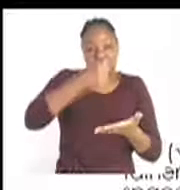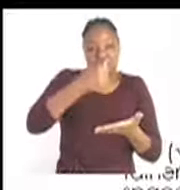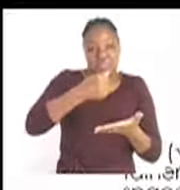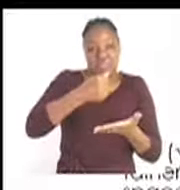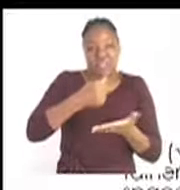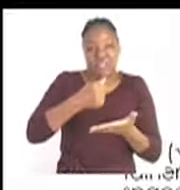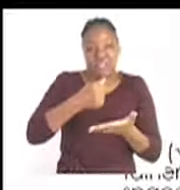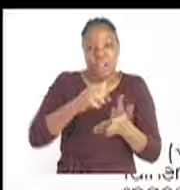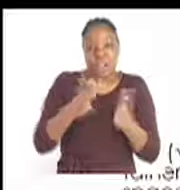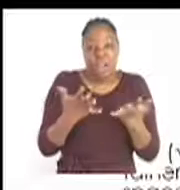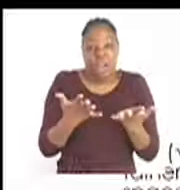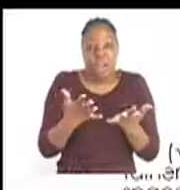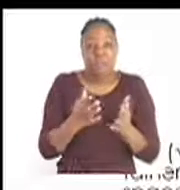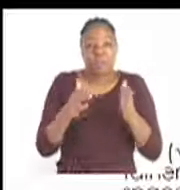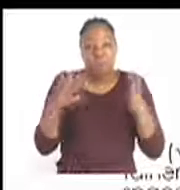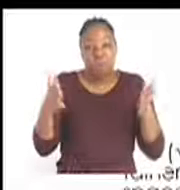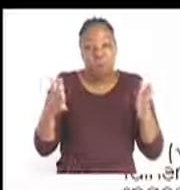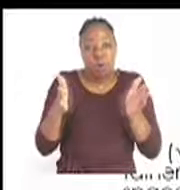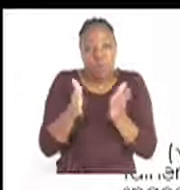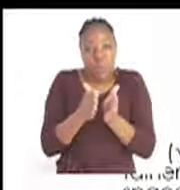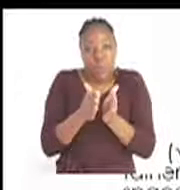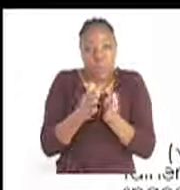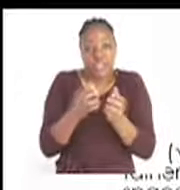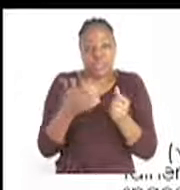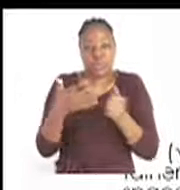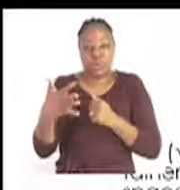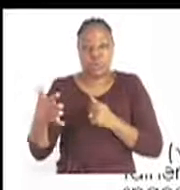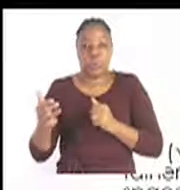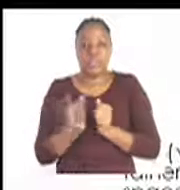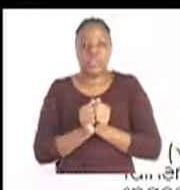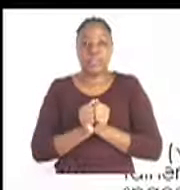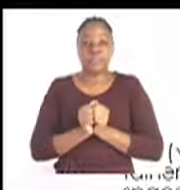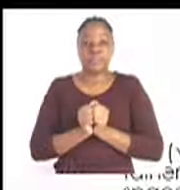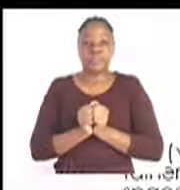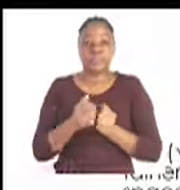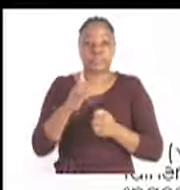look at the second one. Here we have a mug